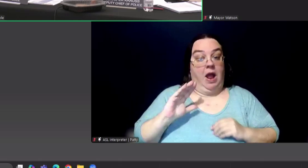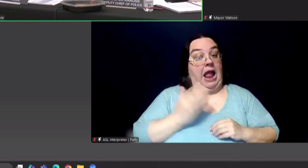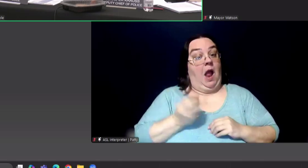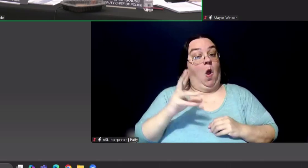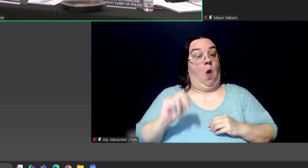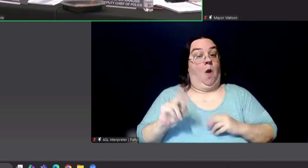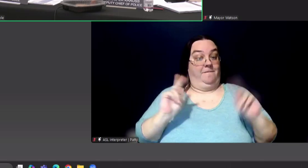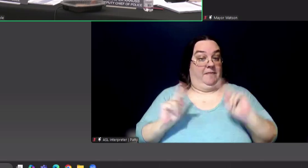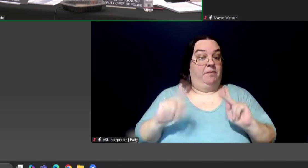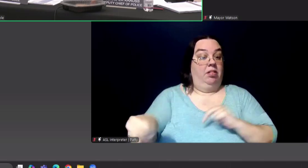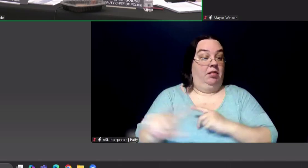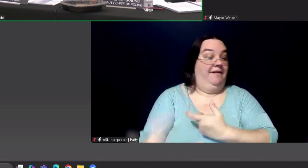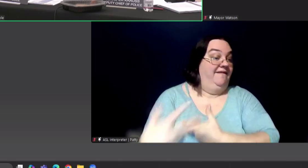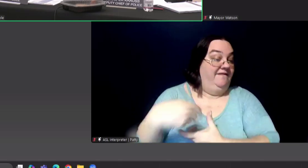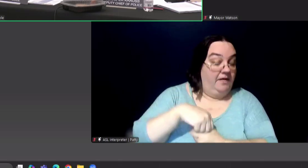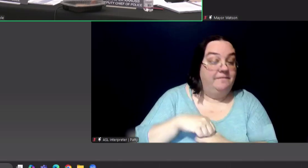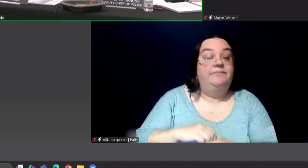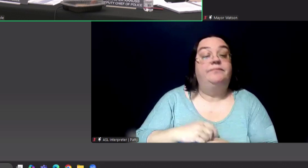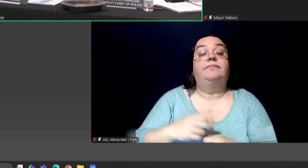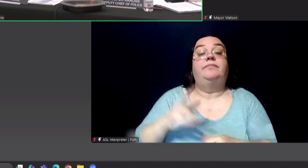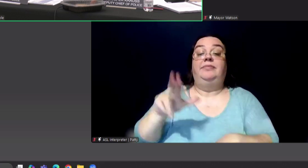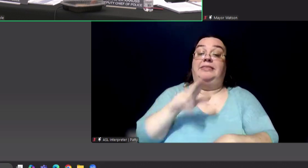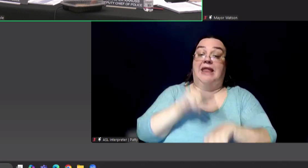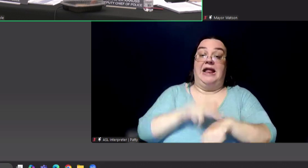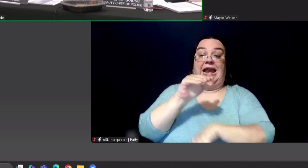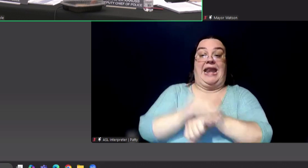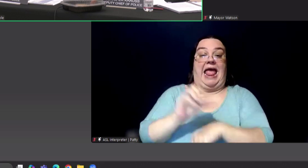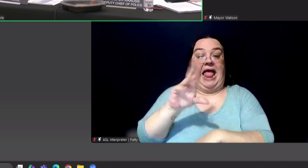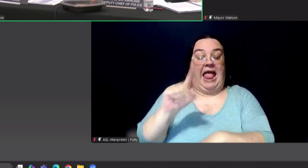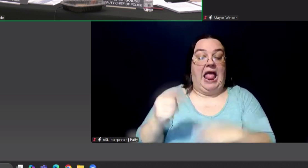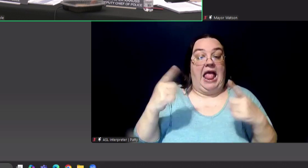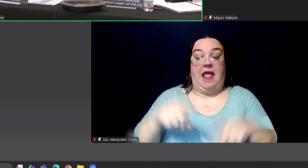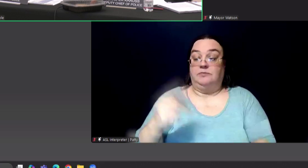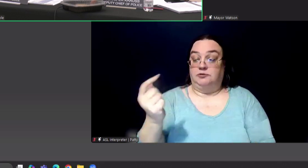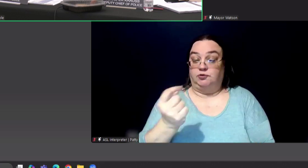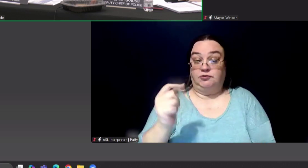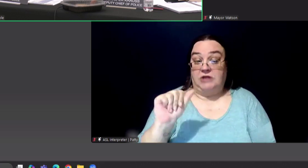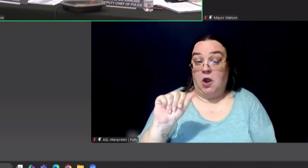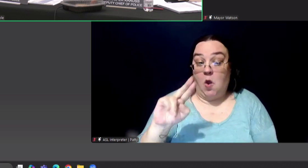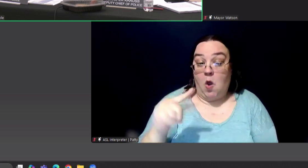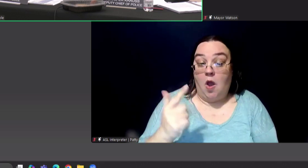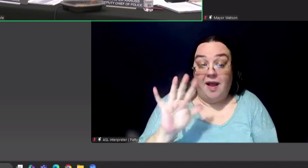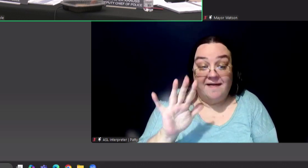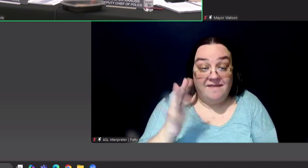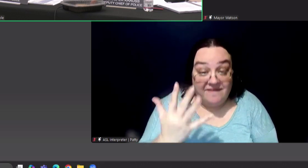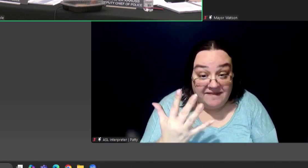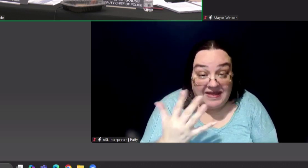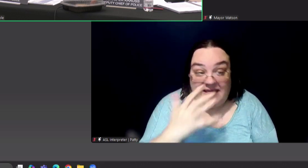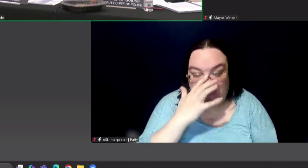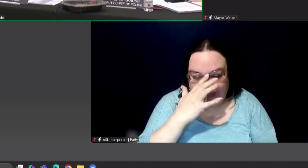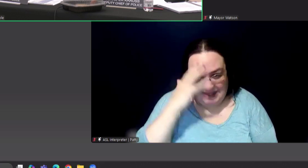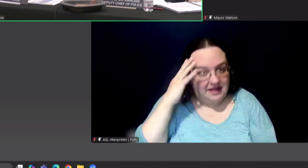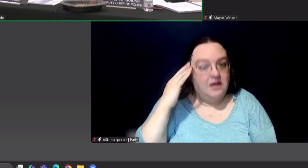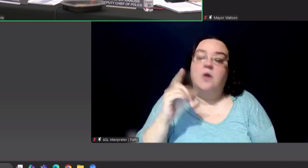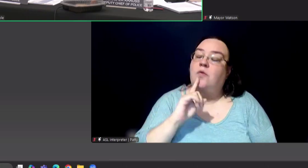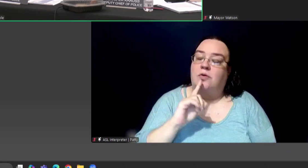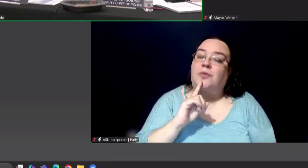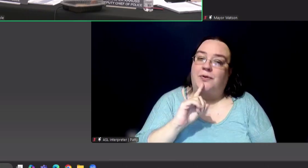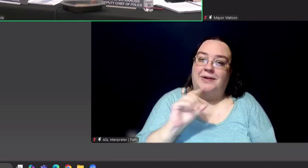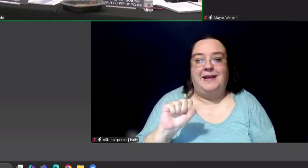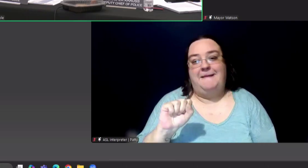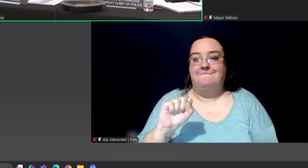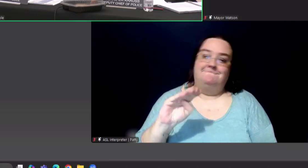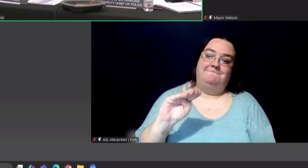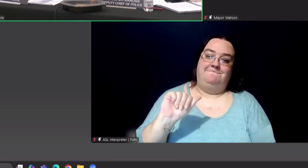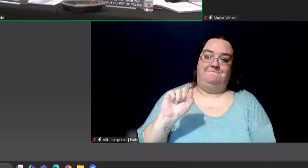Academy. National Night Out was held on Tuesday, August 5th. It was a smashing success, if I